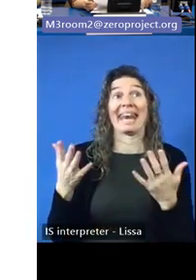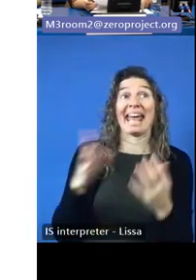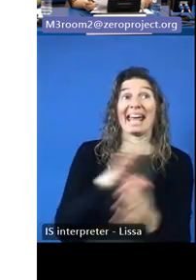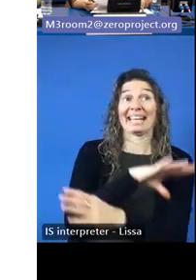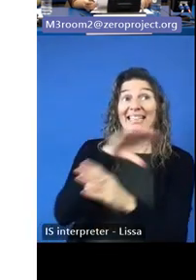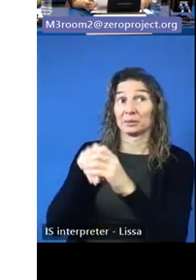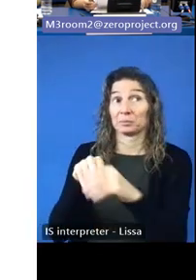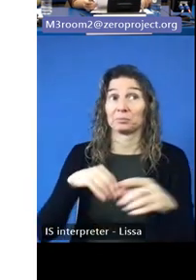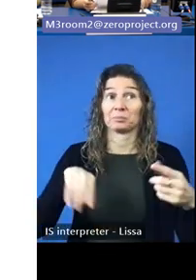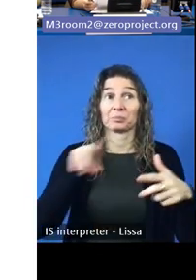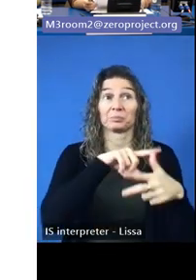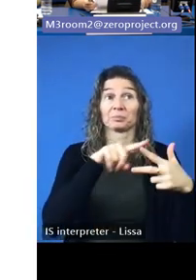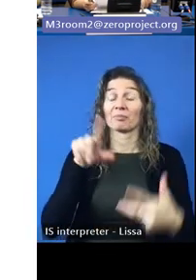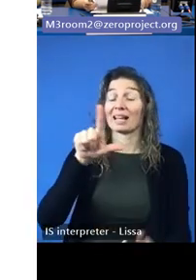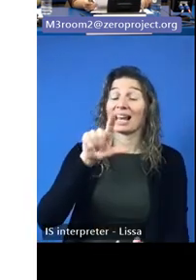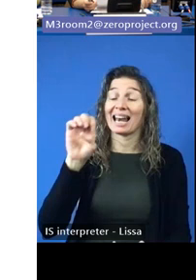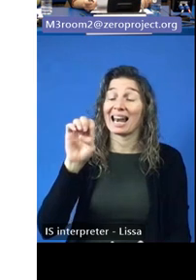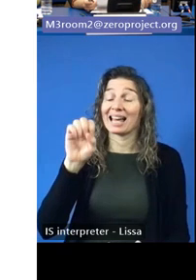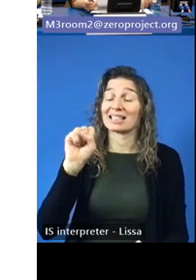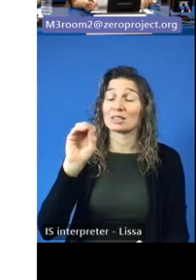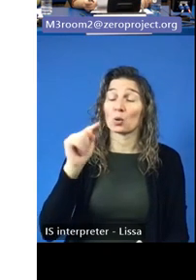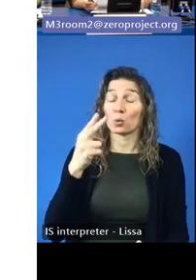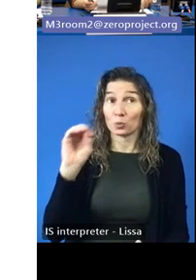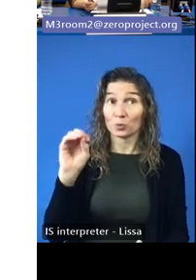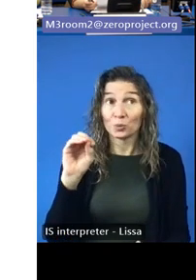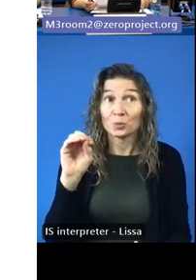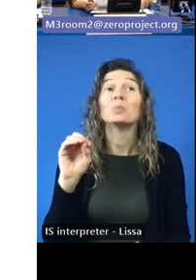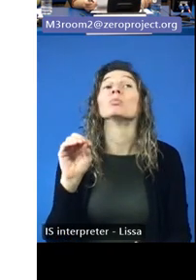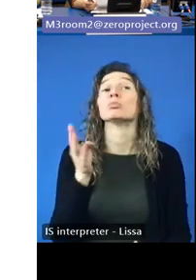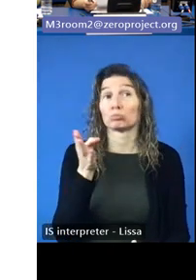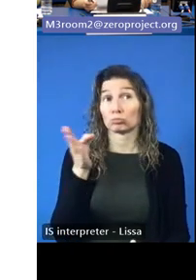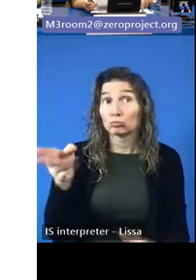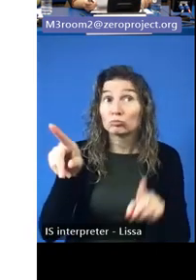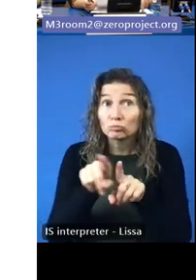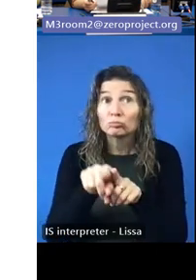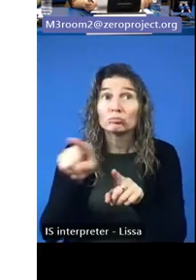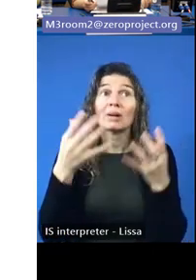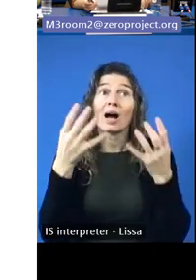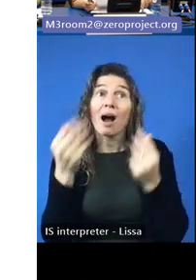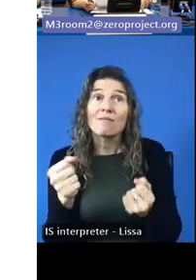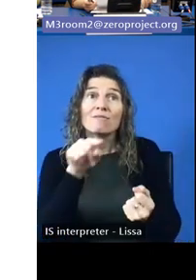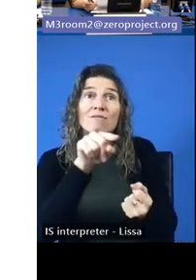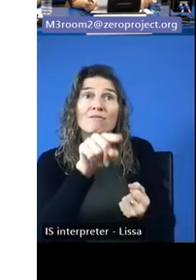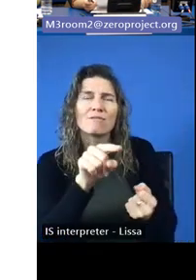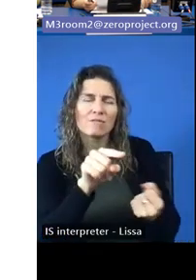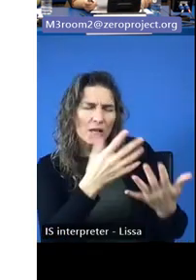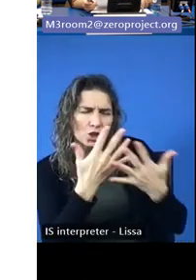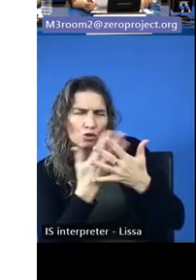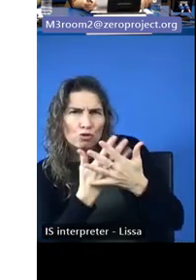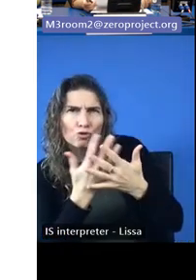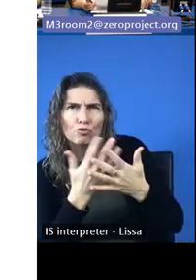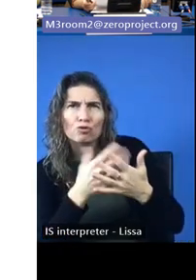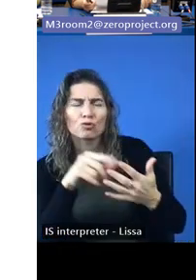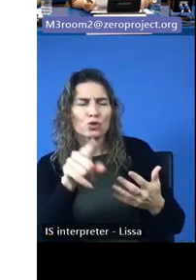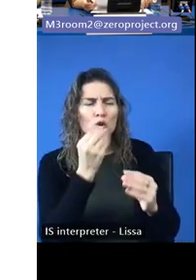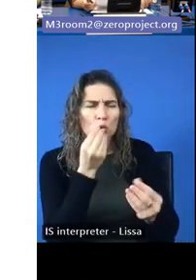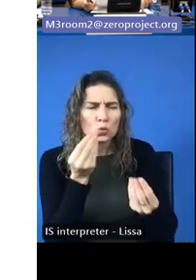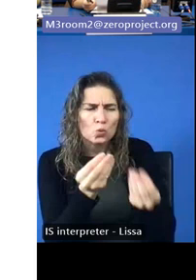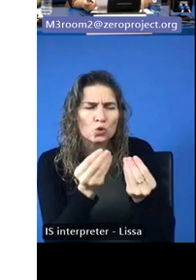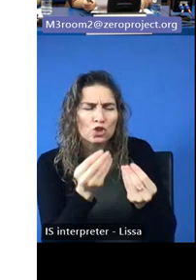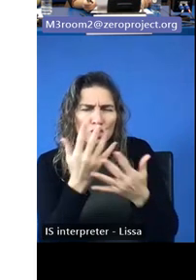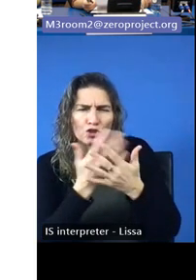alongside UNICEF, Lesotho local partners, and a multi-sectoral team, we're linking developmental screening and nutrition screening in preschools